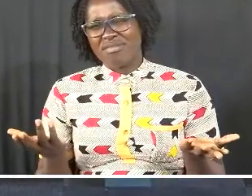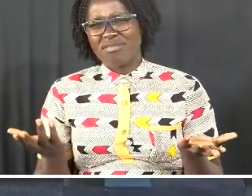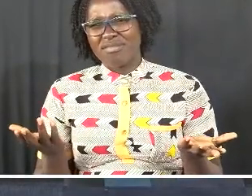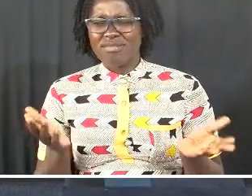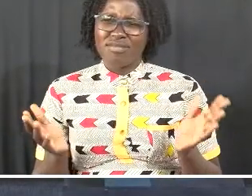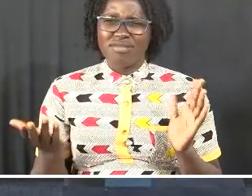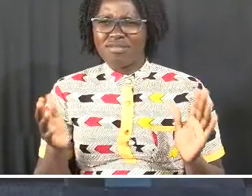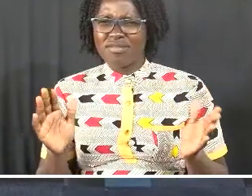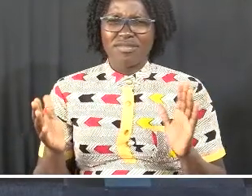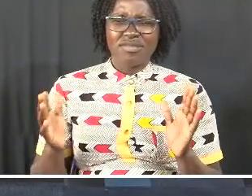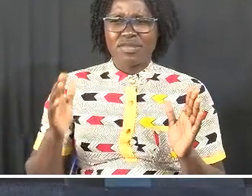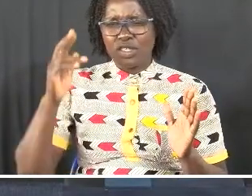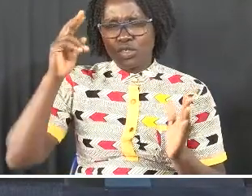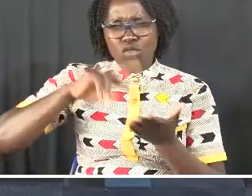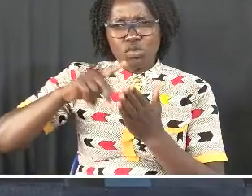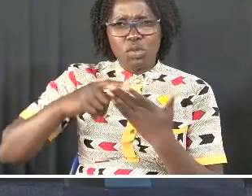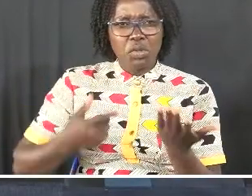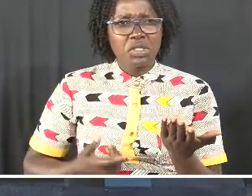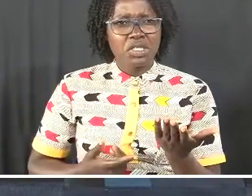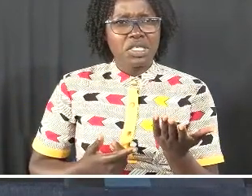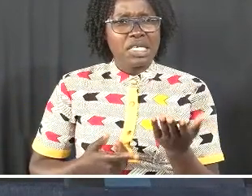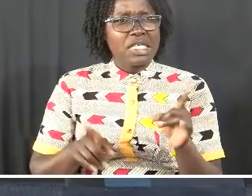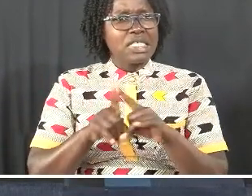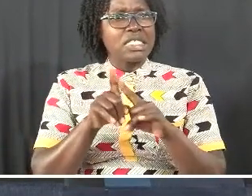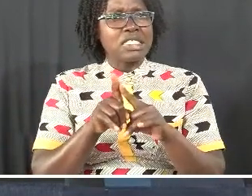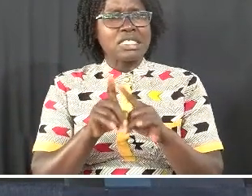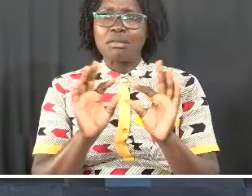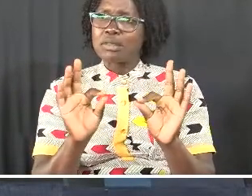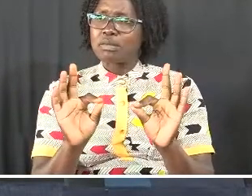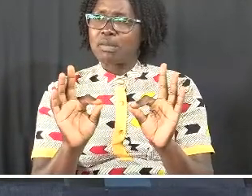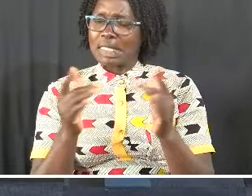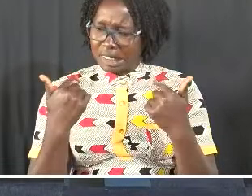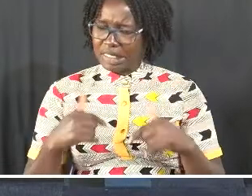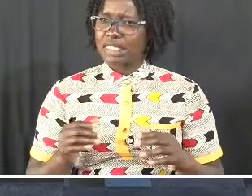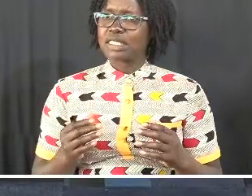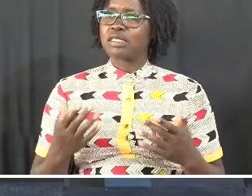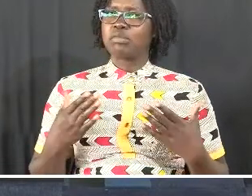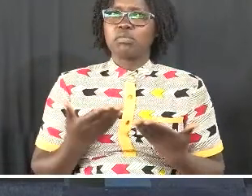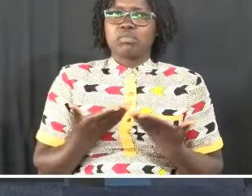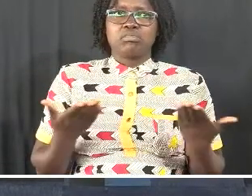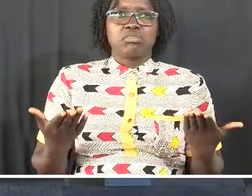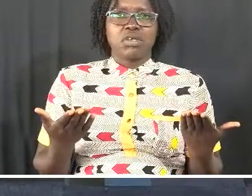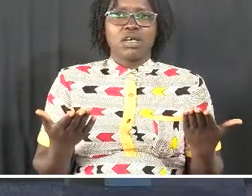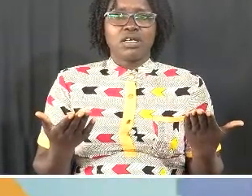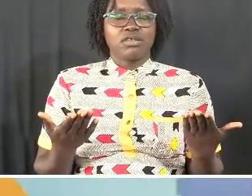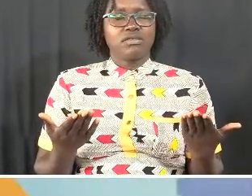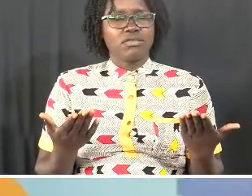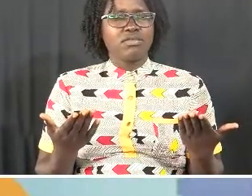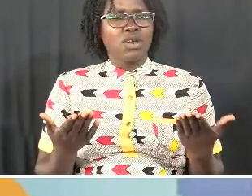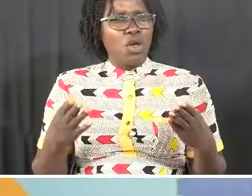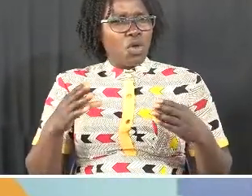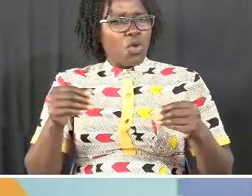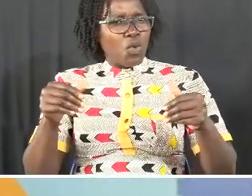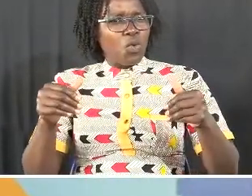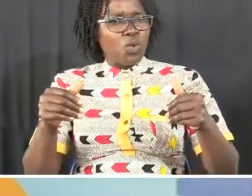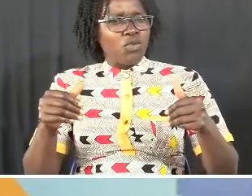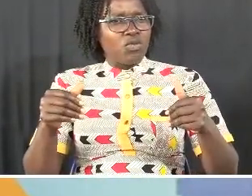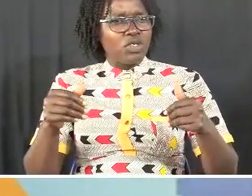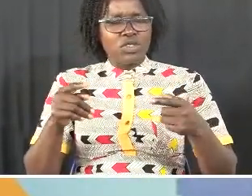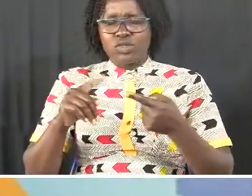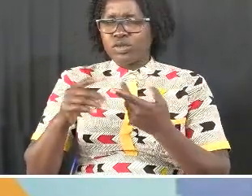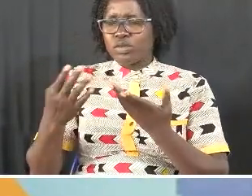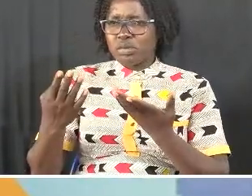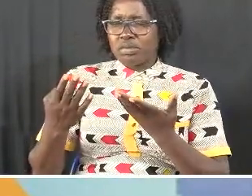Pastor, what do you mean? Such a smartly dressed person? highly qualified in his area of